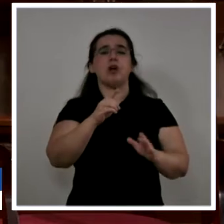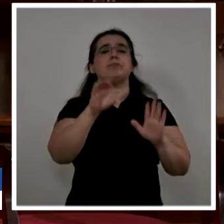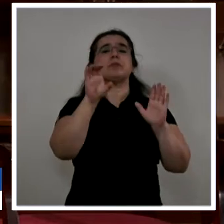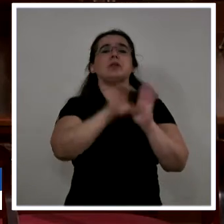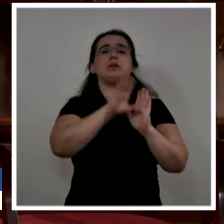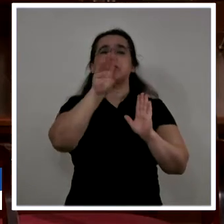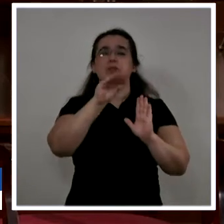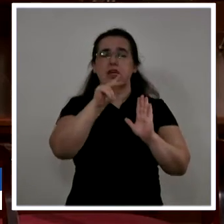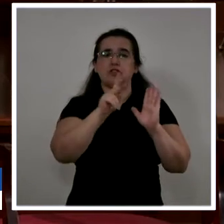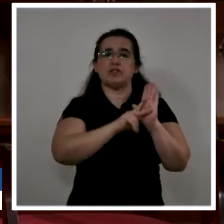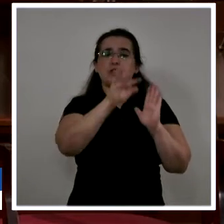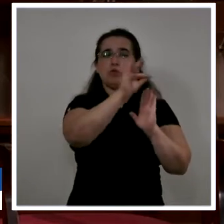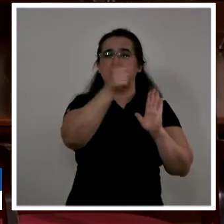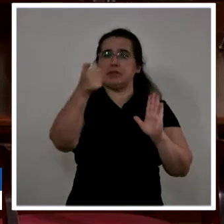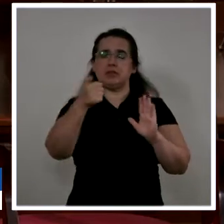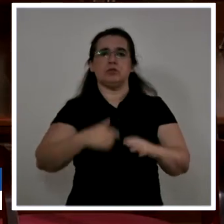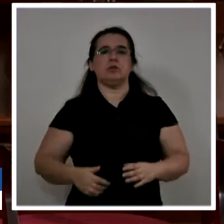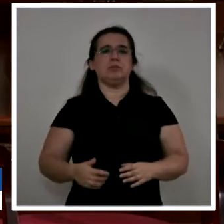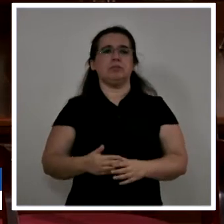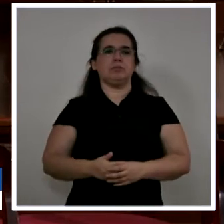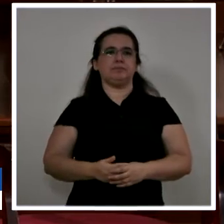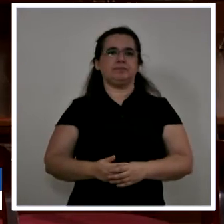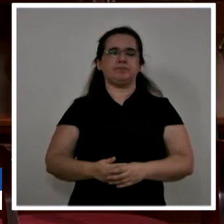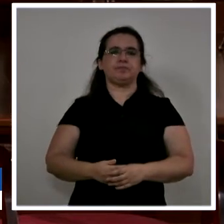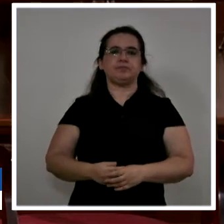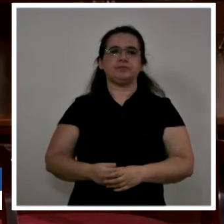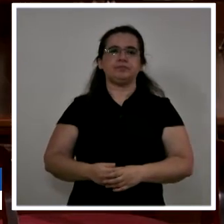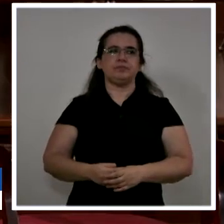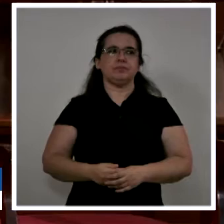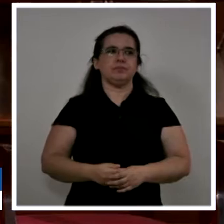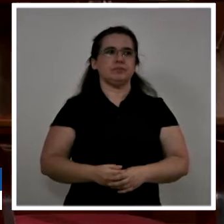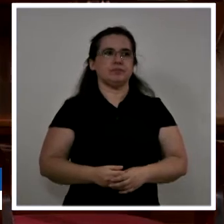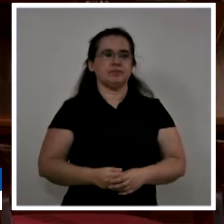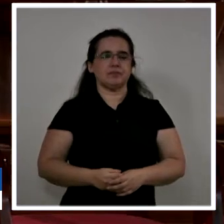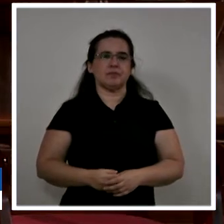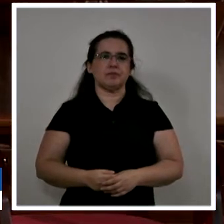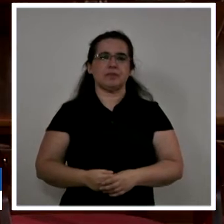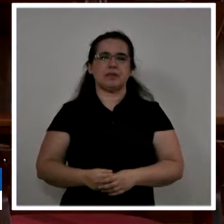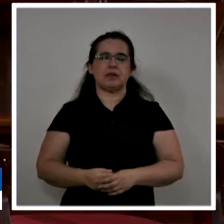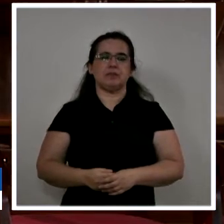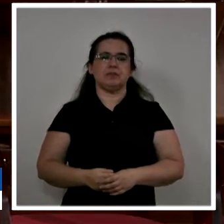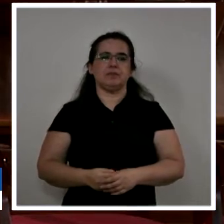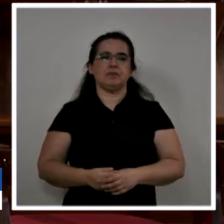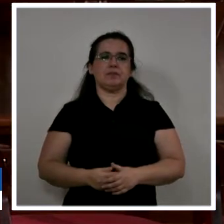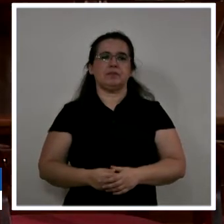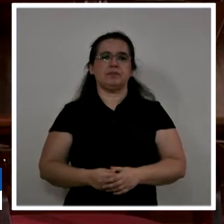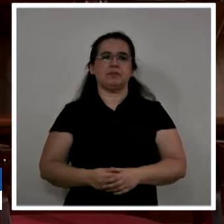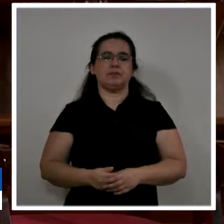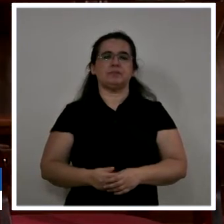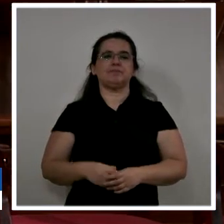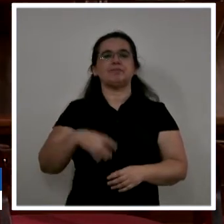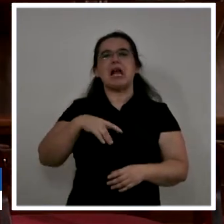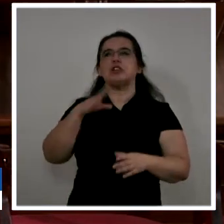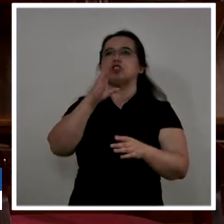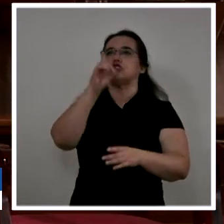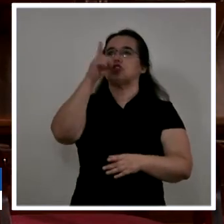Jó 10, versículos 4 e 5, he says, "Do you have eyes of flesh? Or do you see as man sees?" Ele diz